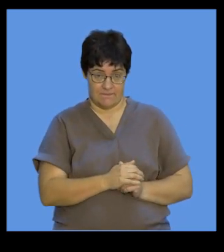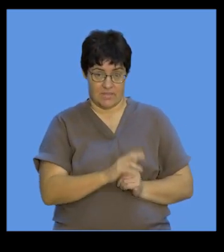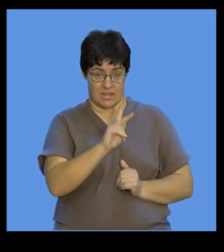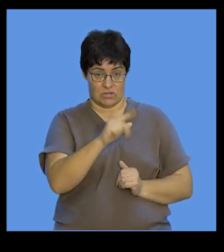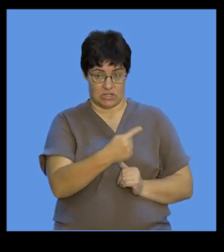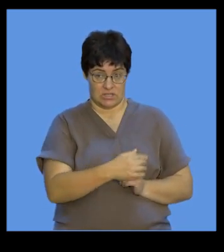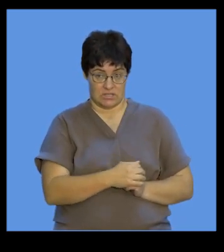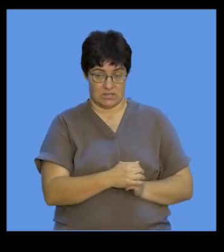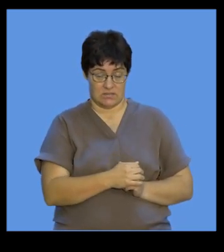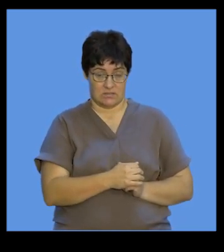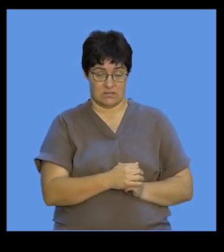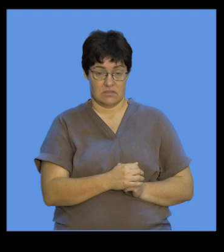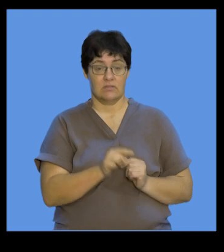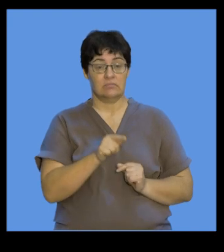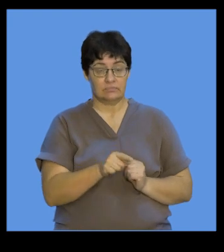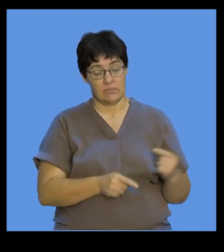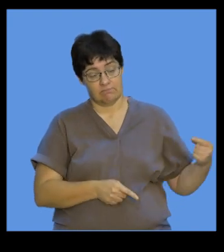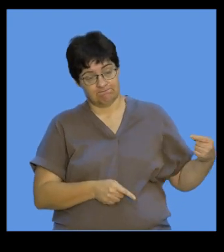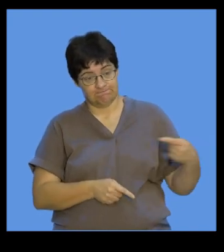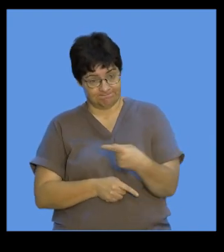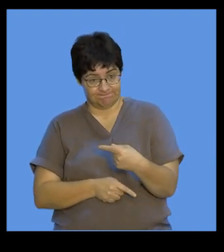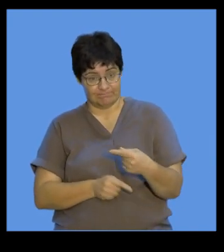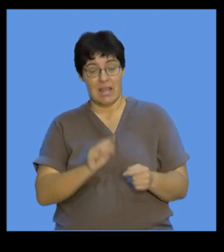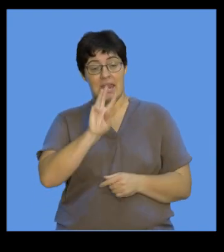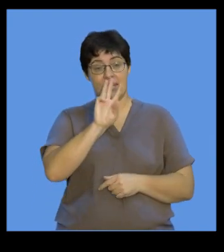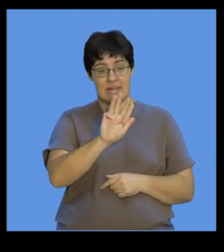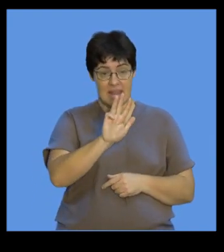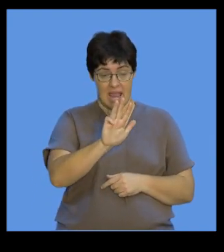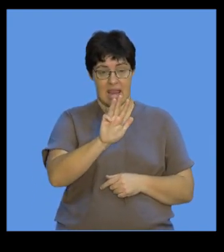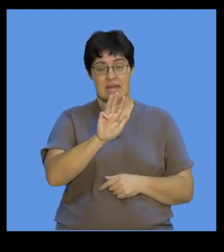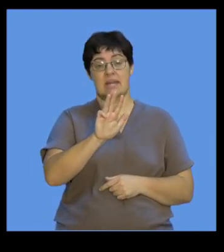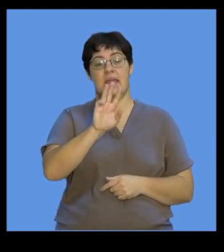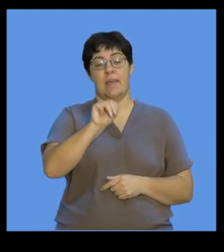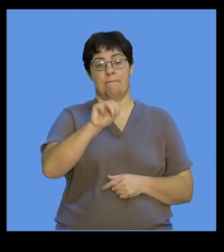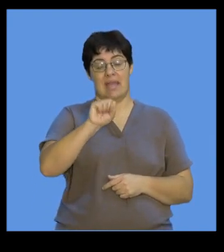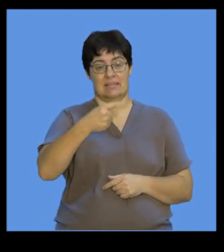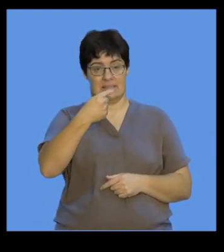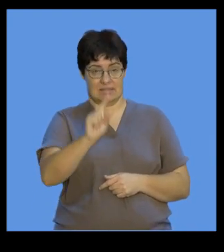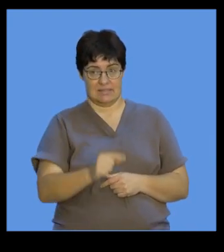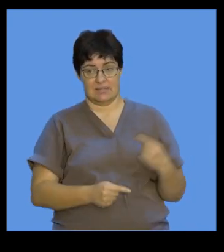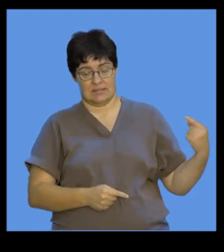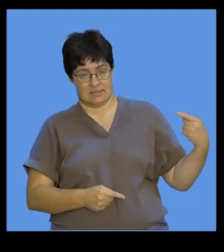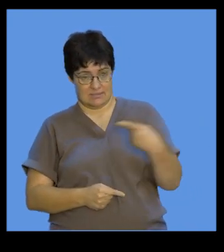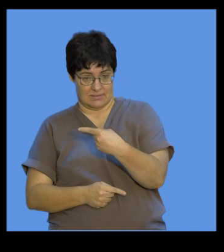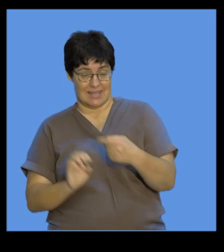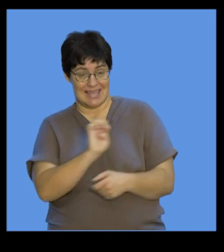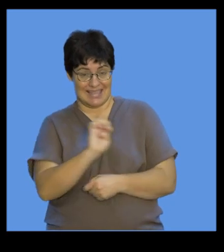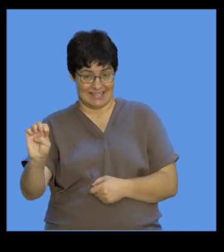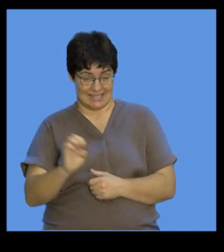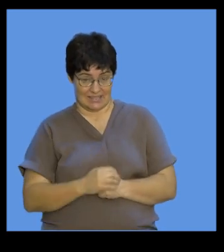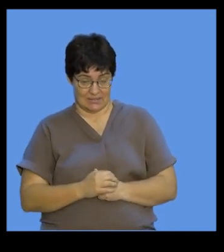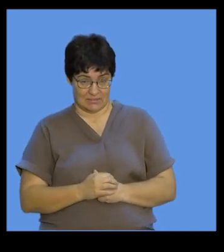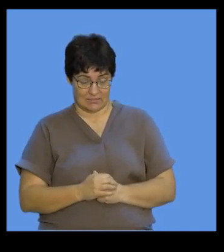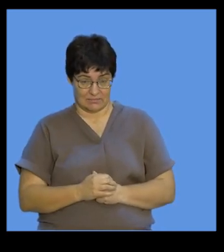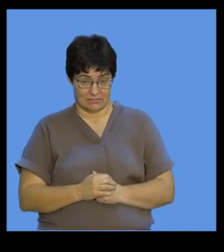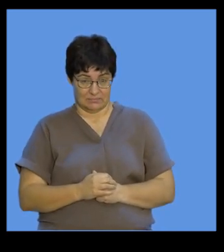that's going 9 meters per second east. Okay, I'm gonna make that to the right east.